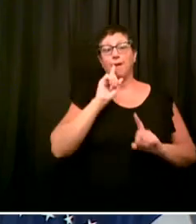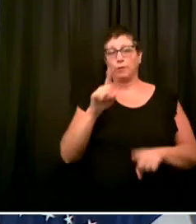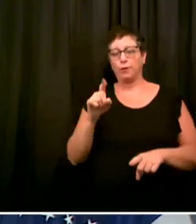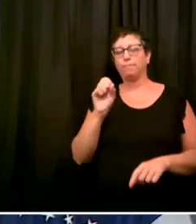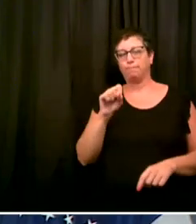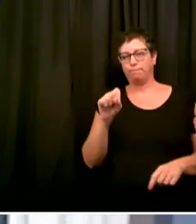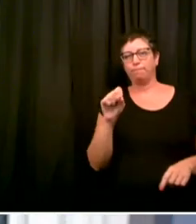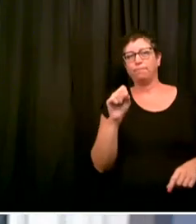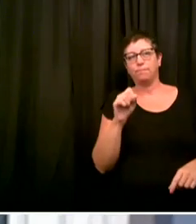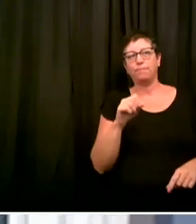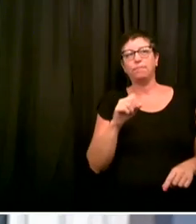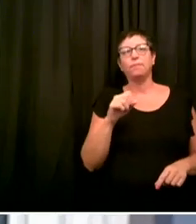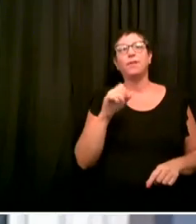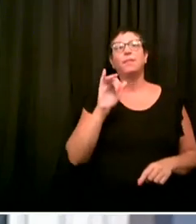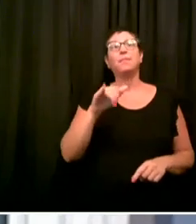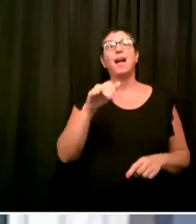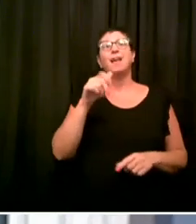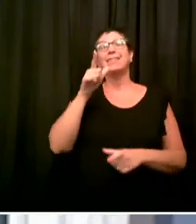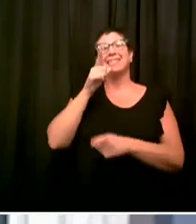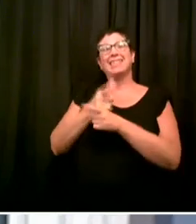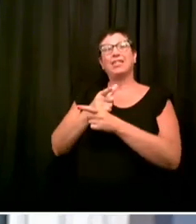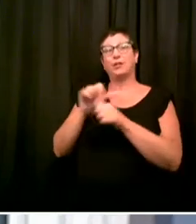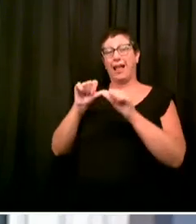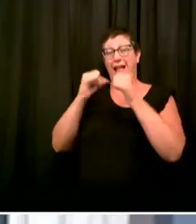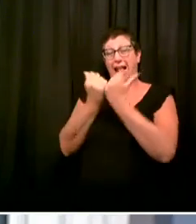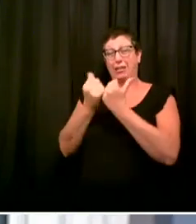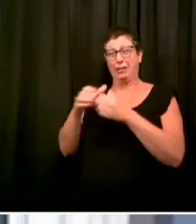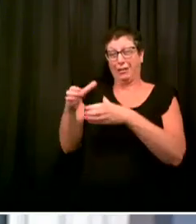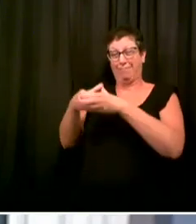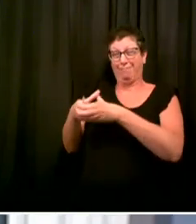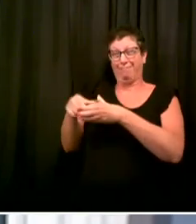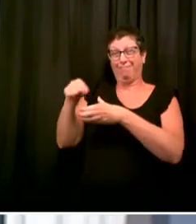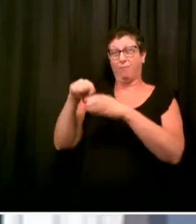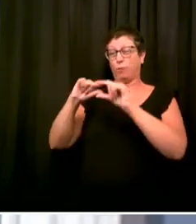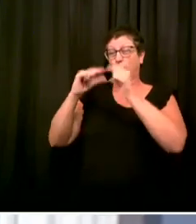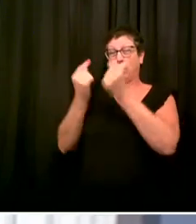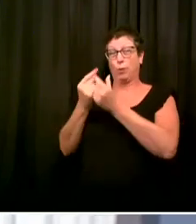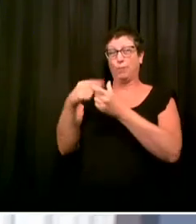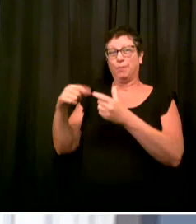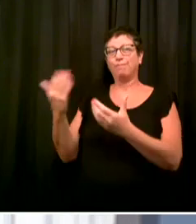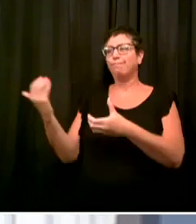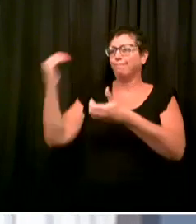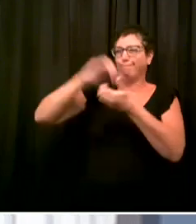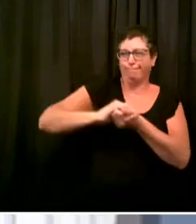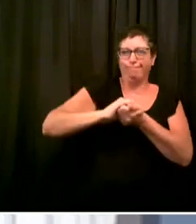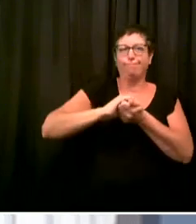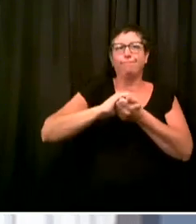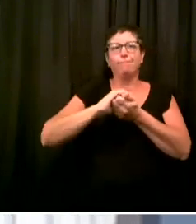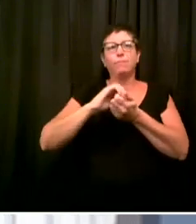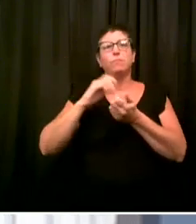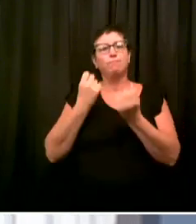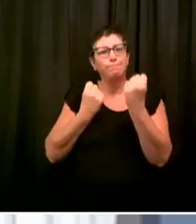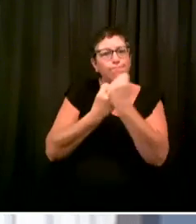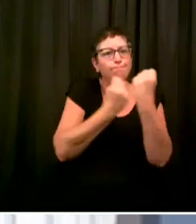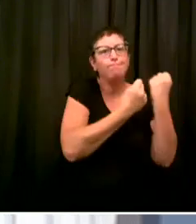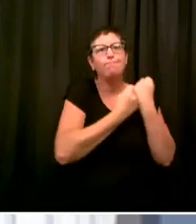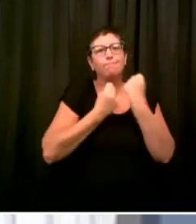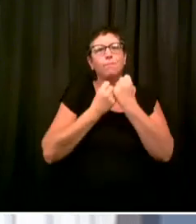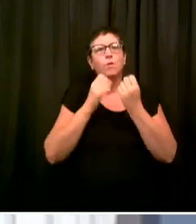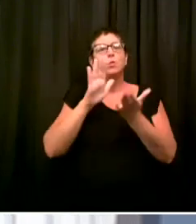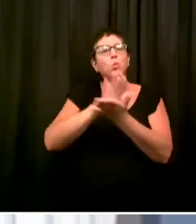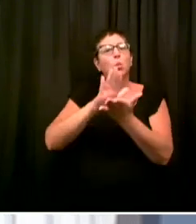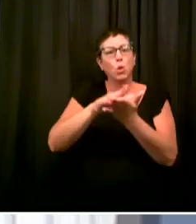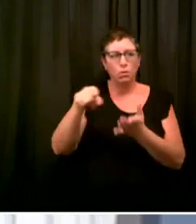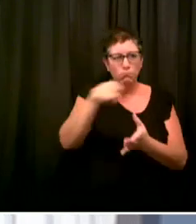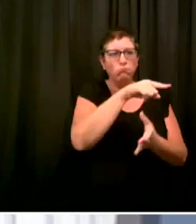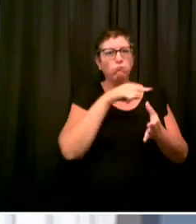is critical to this. We're leveraging each other's resources to be able to approve the plans and then support schools that make this decision.